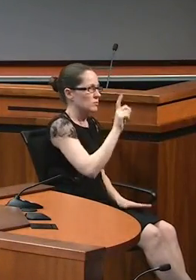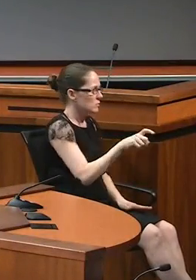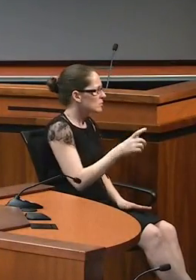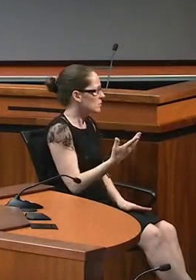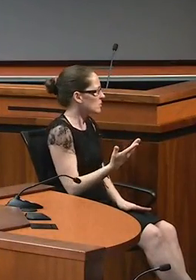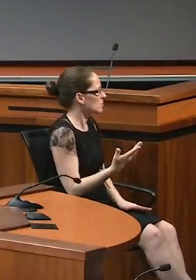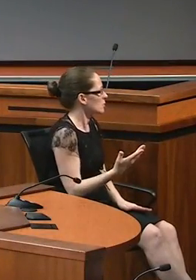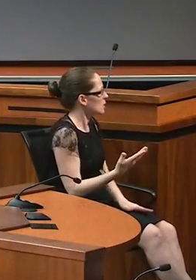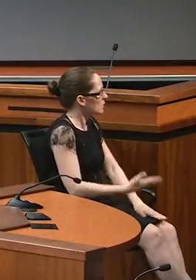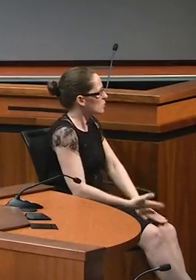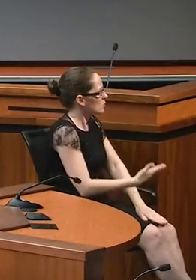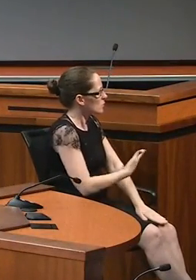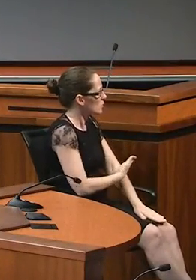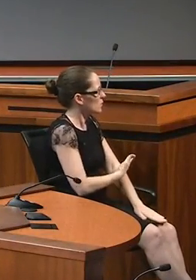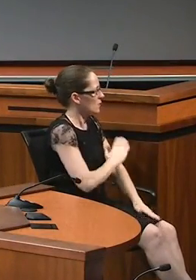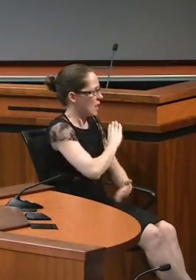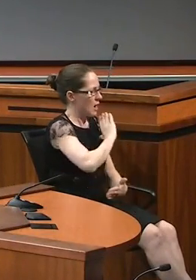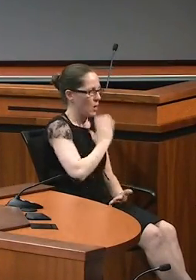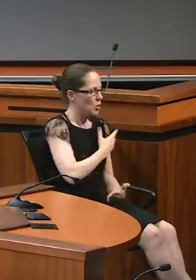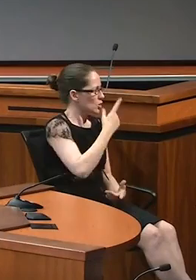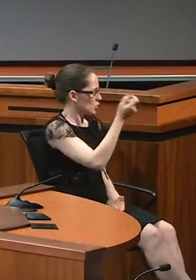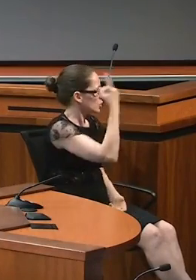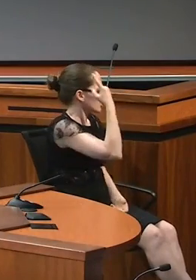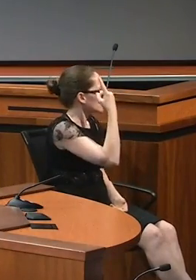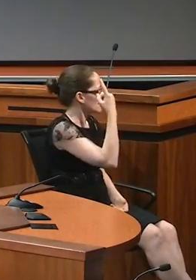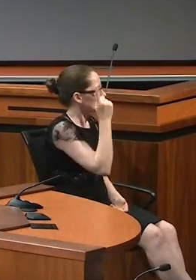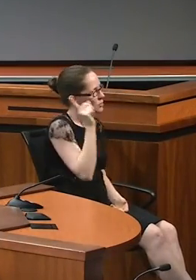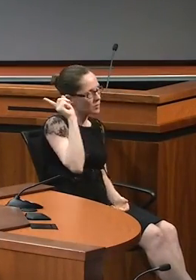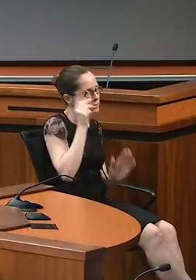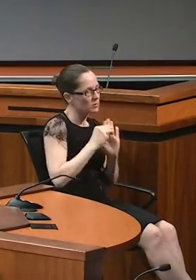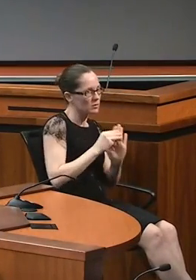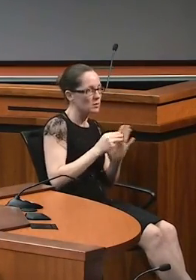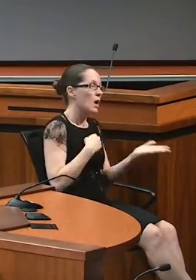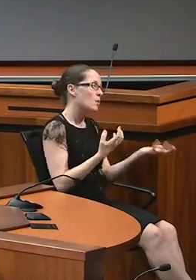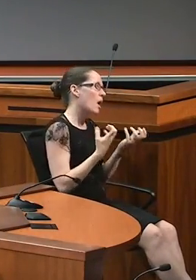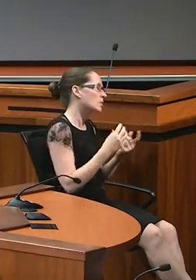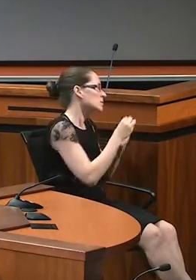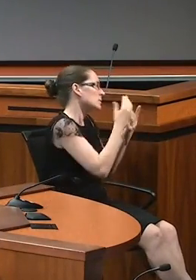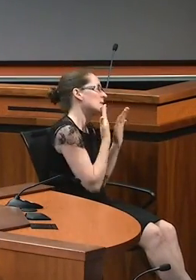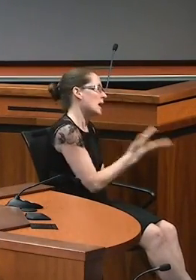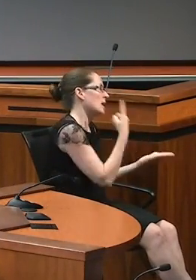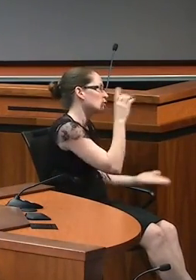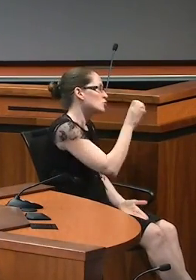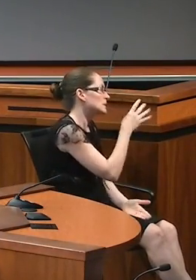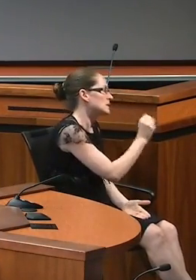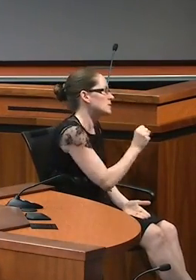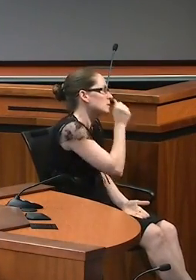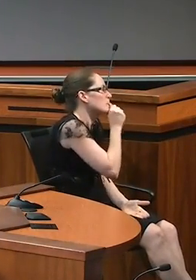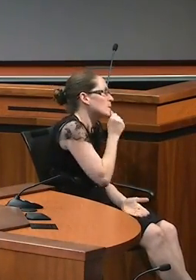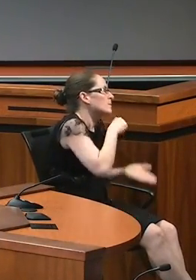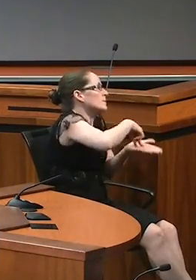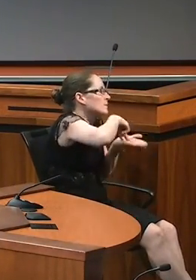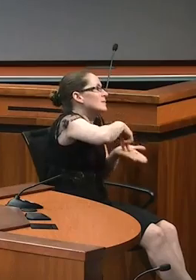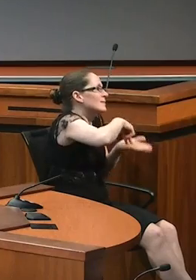understanding of what this model represents. But I also want to say a special thanks to Chris Brooks for being up here for such a long time and handling